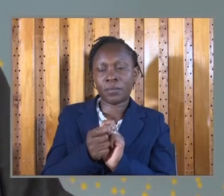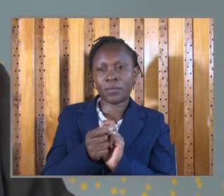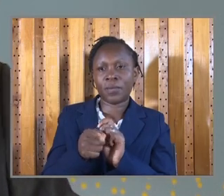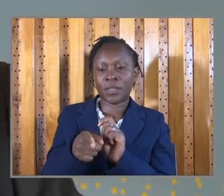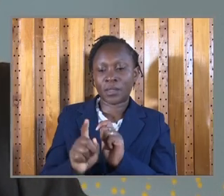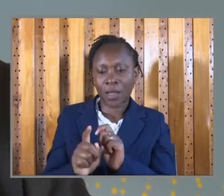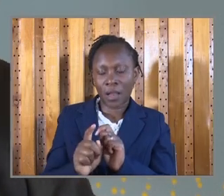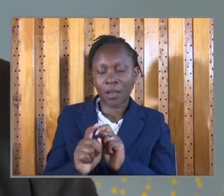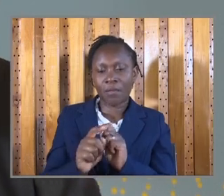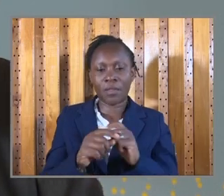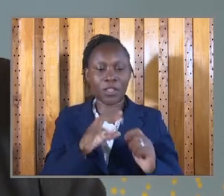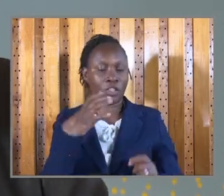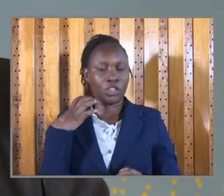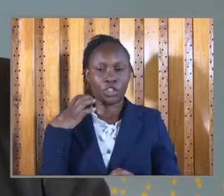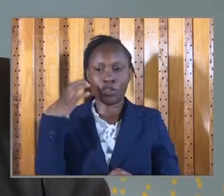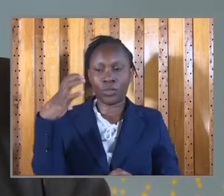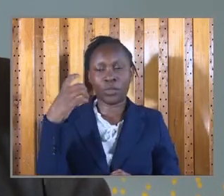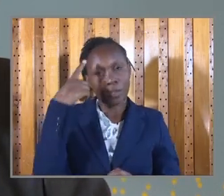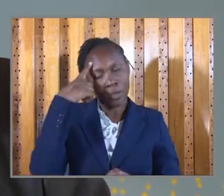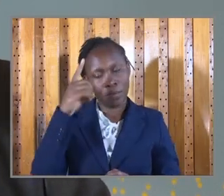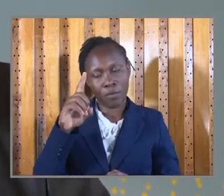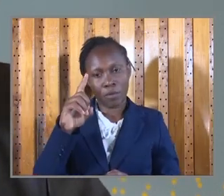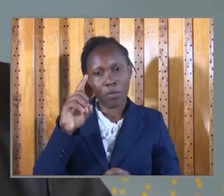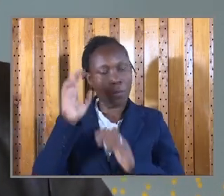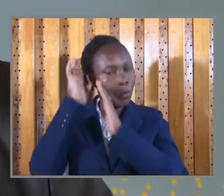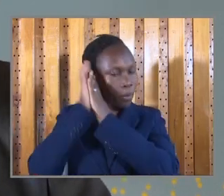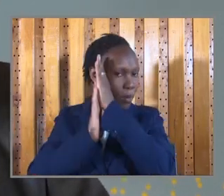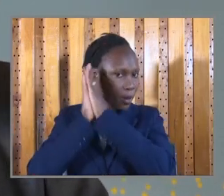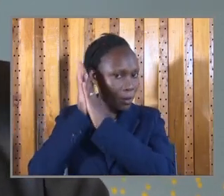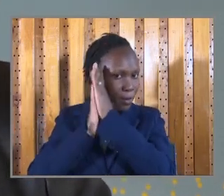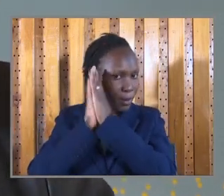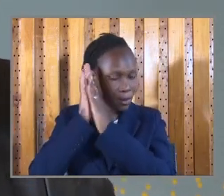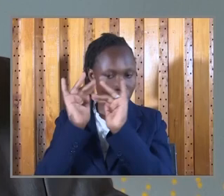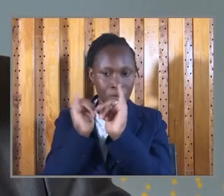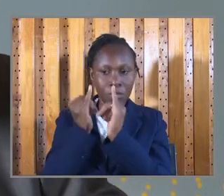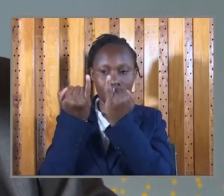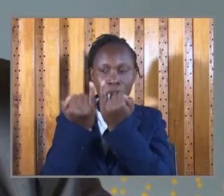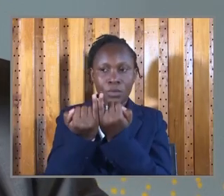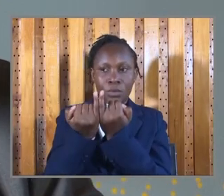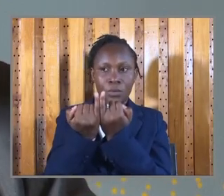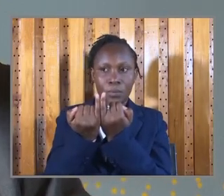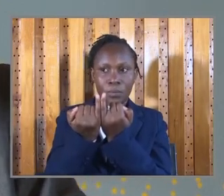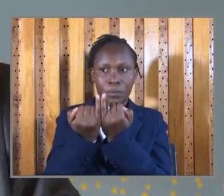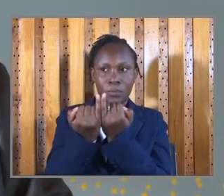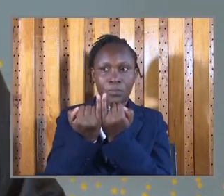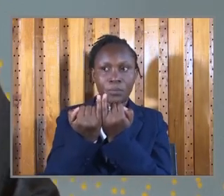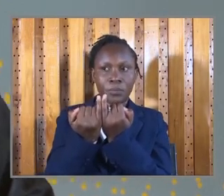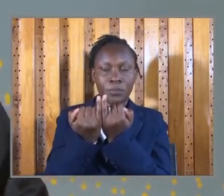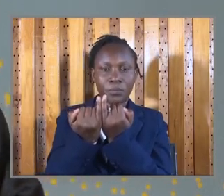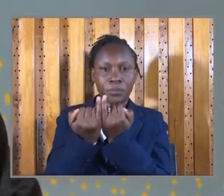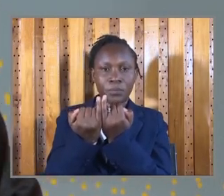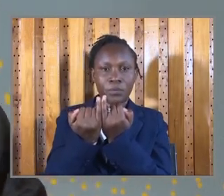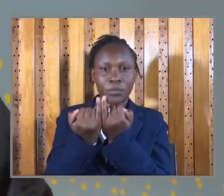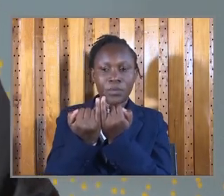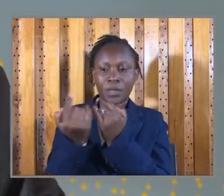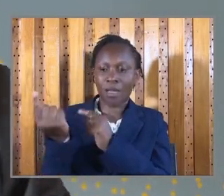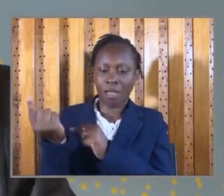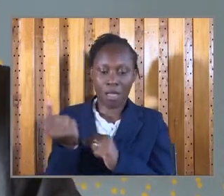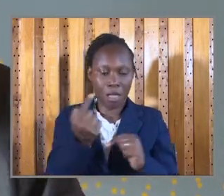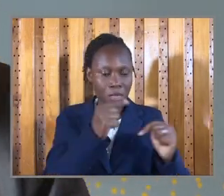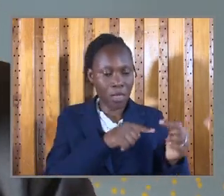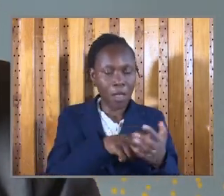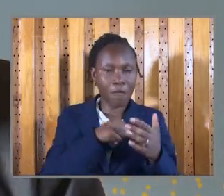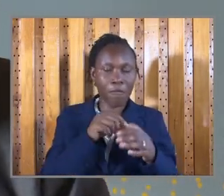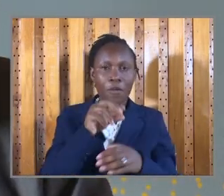chair of the Wangari Maathai Institute for Peace and Environmental Studies. And he is all the way from Netherlands to come and work with us